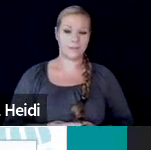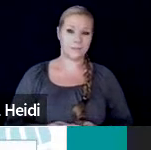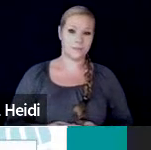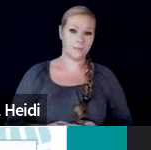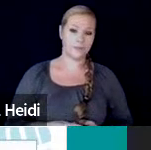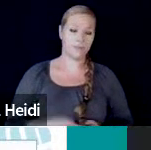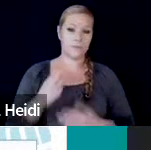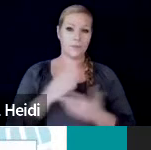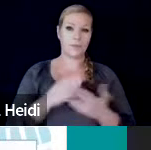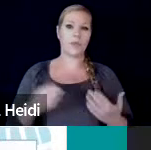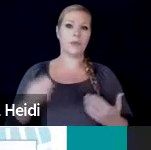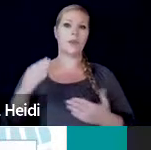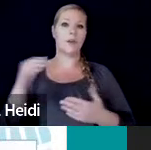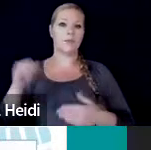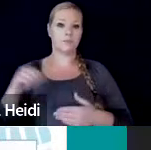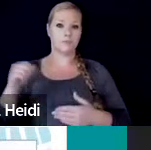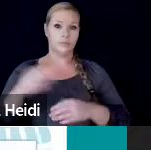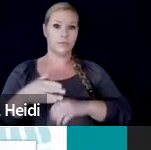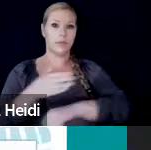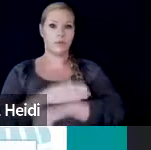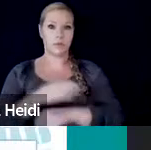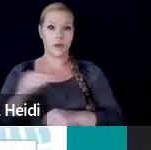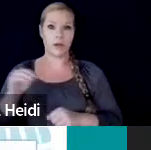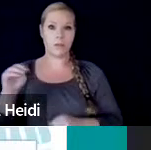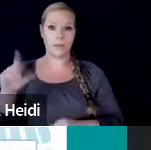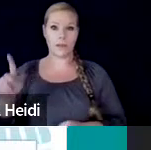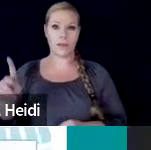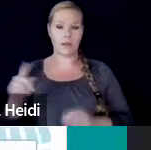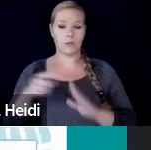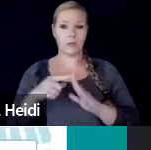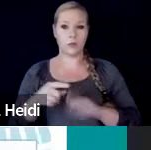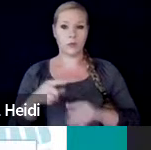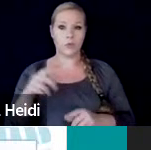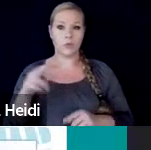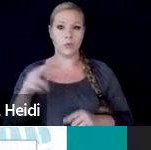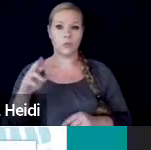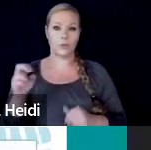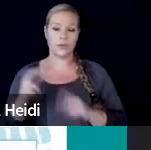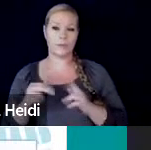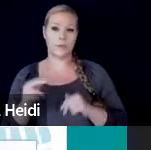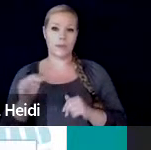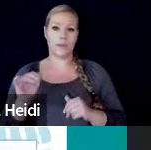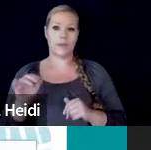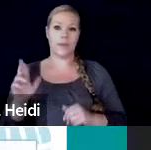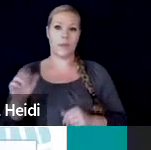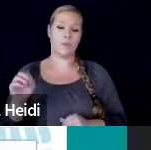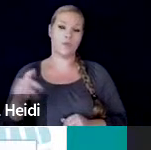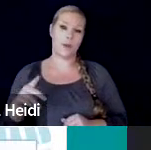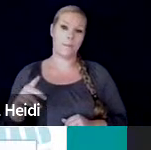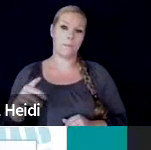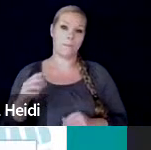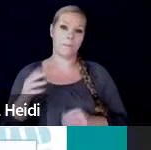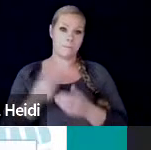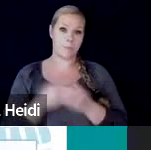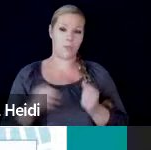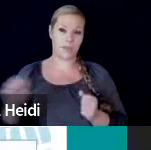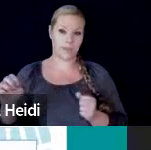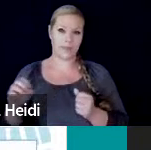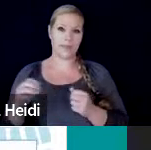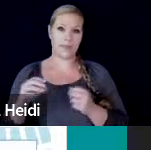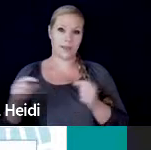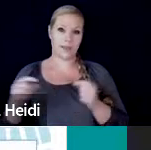There are some improvements on MLK shown to rebuild the ramps, both eastbound and